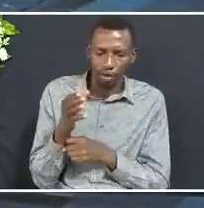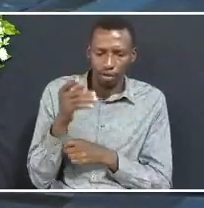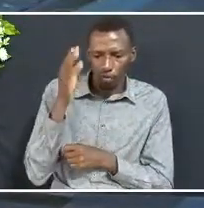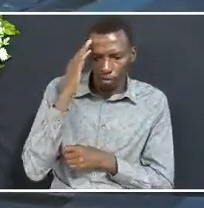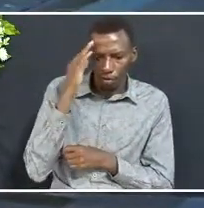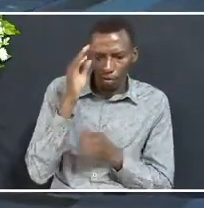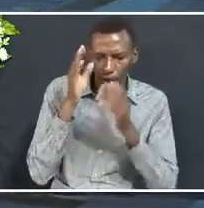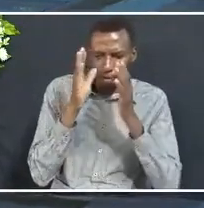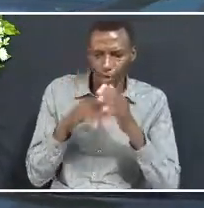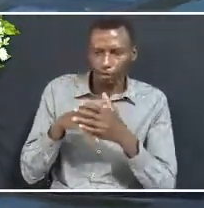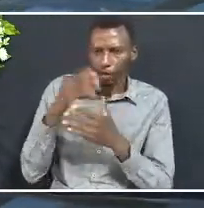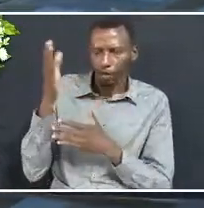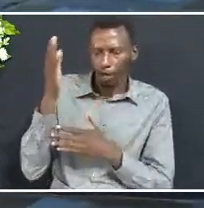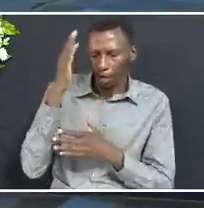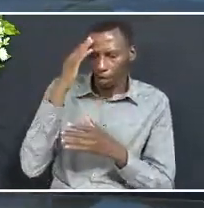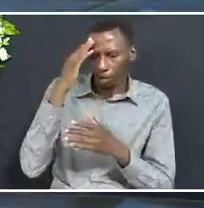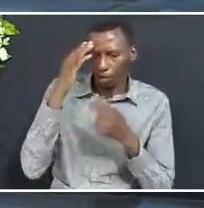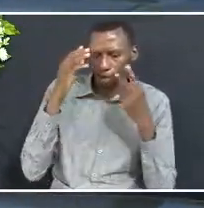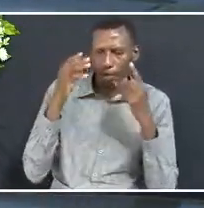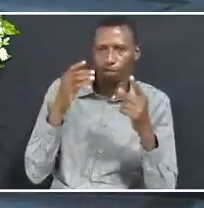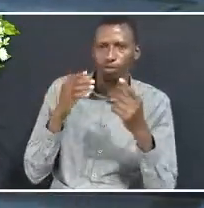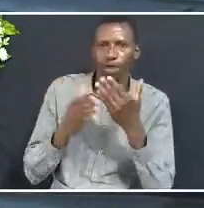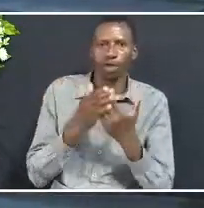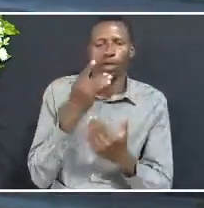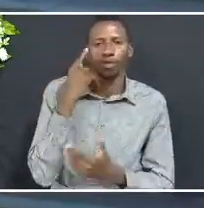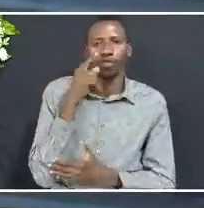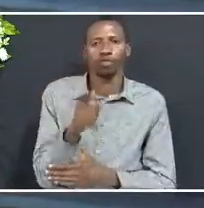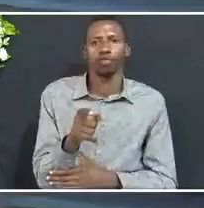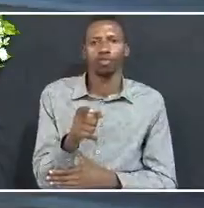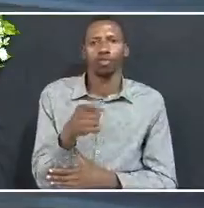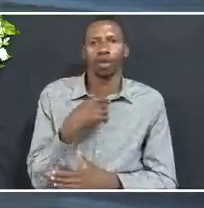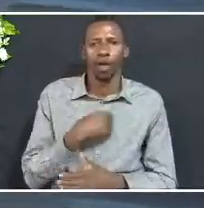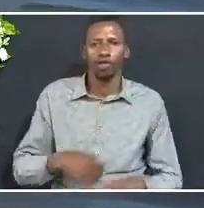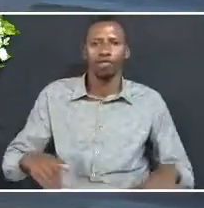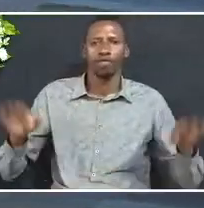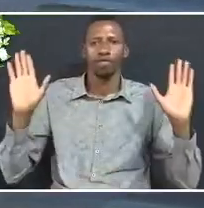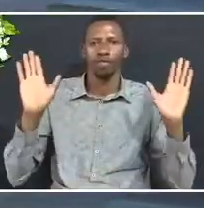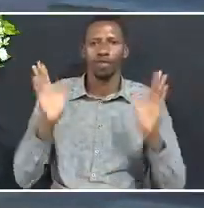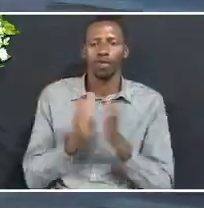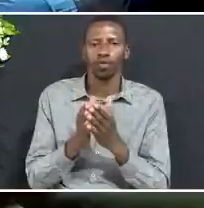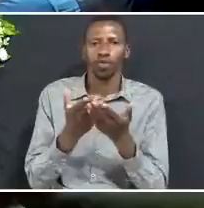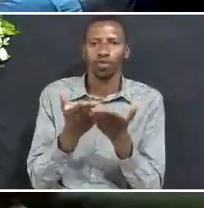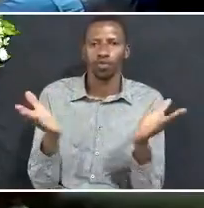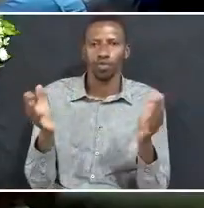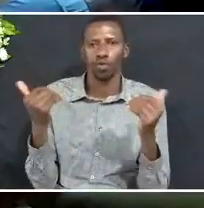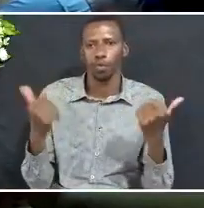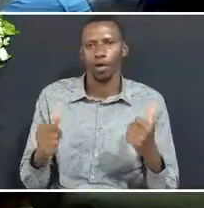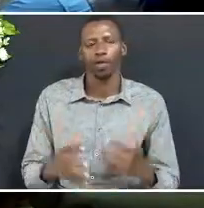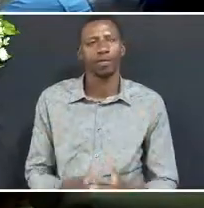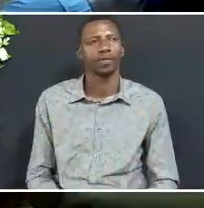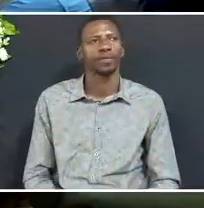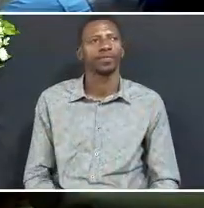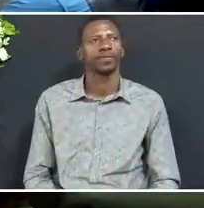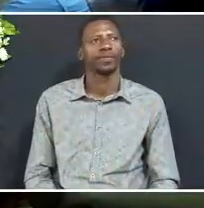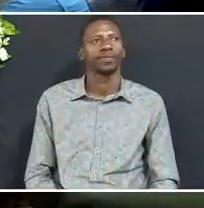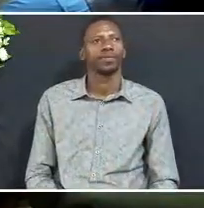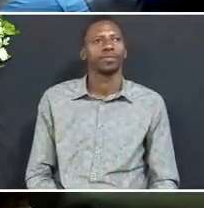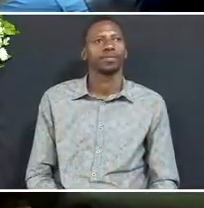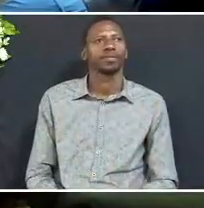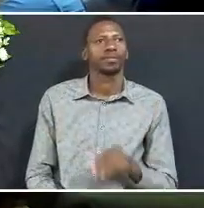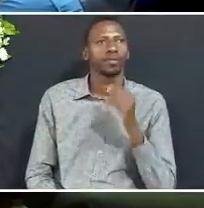you, sees you, and cares for you, and he has not given up with you. That is how